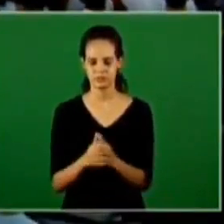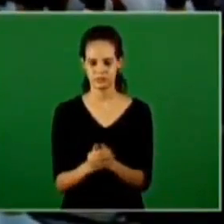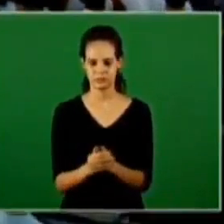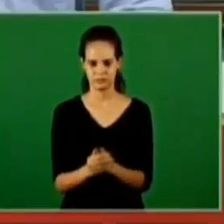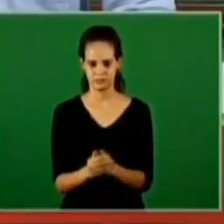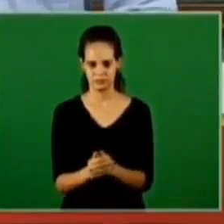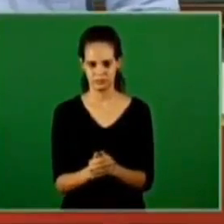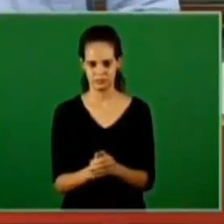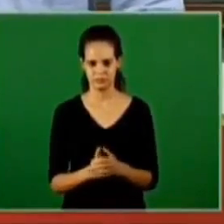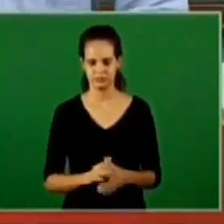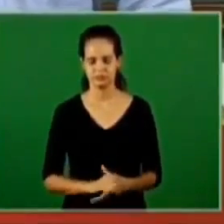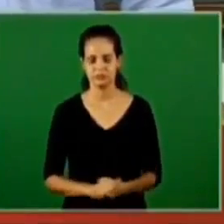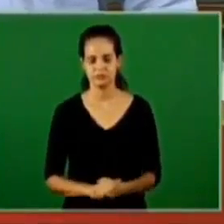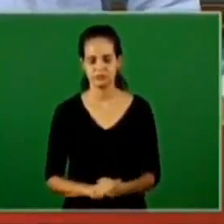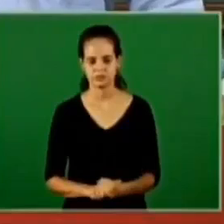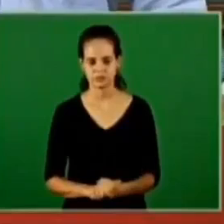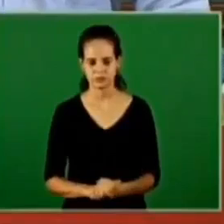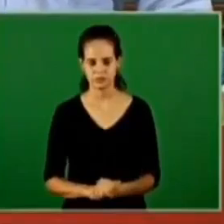Brethren,